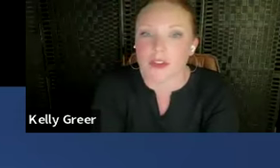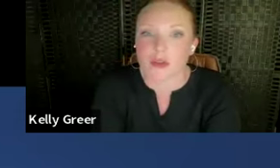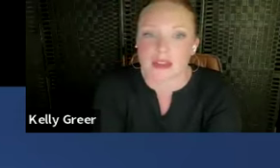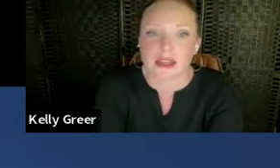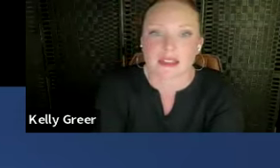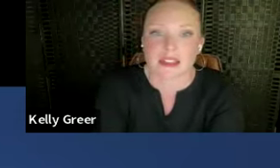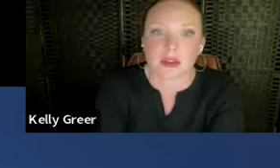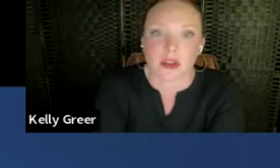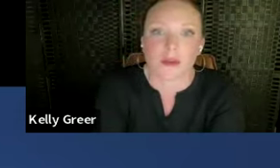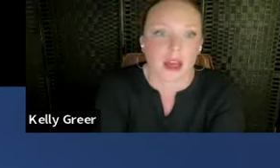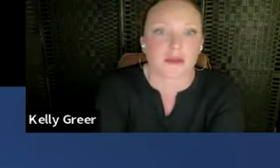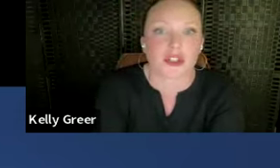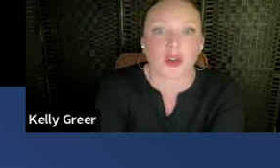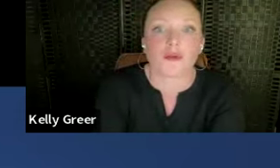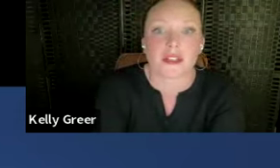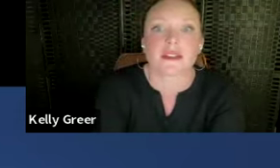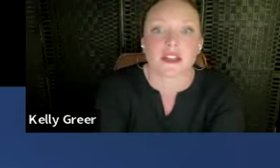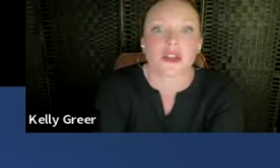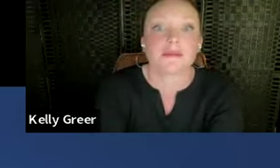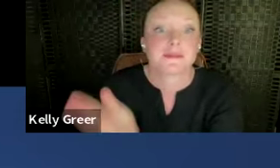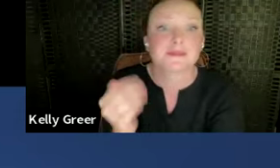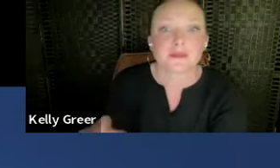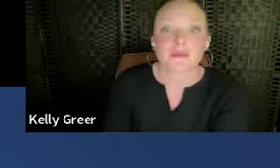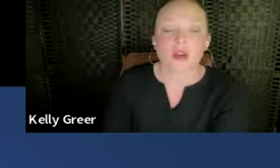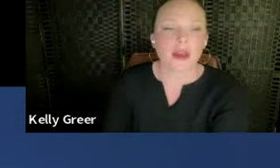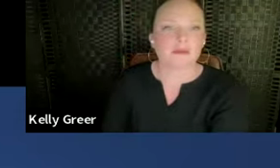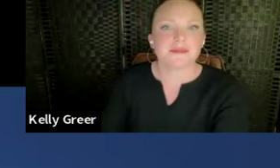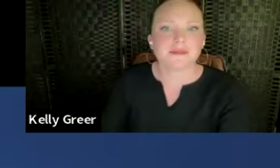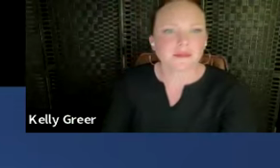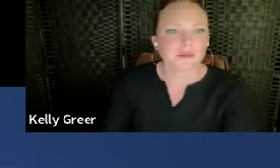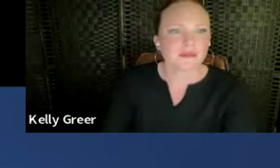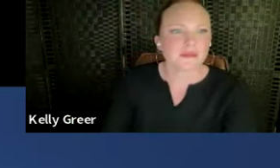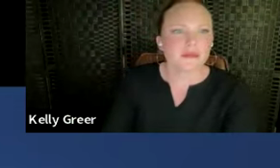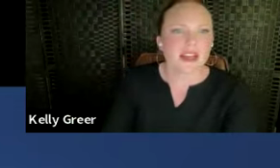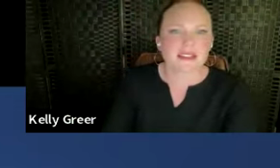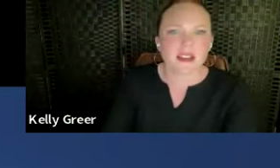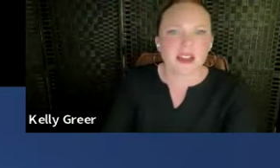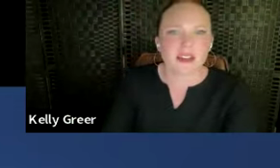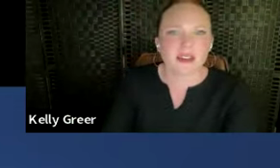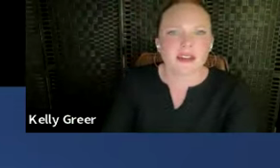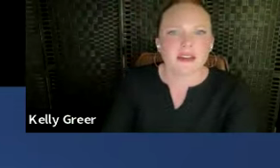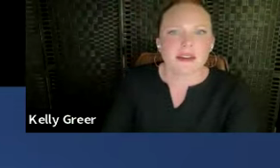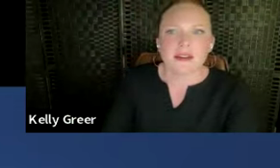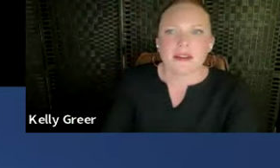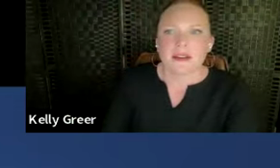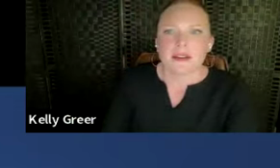that as well if you need that accessibility when they come to your home for installation. Okay, next